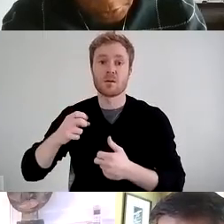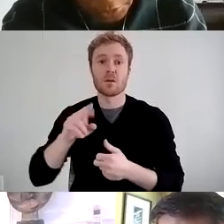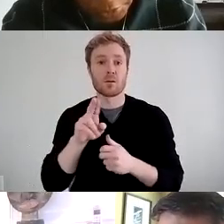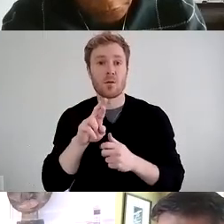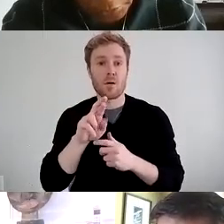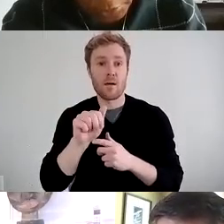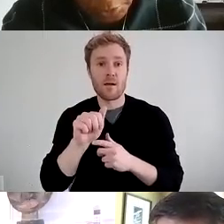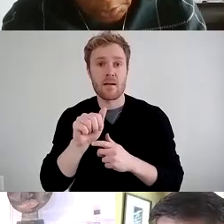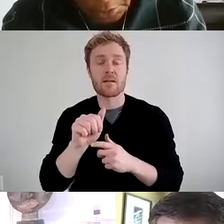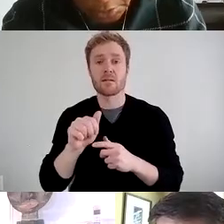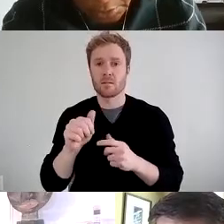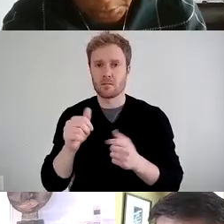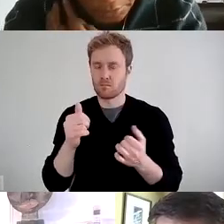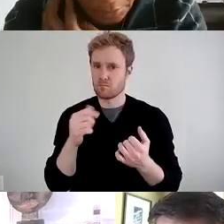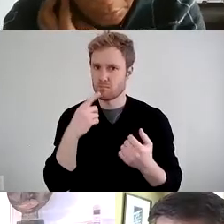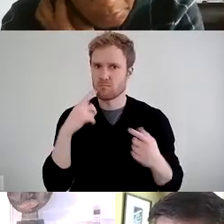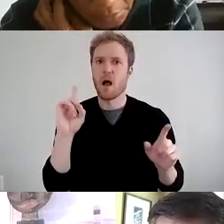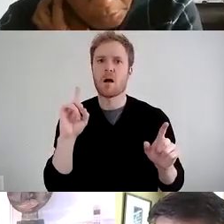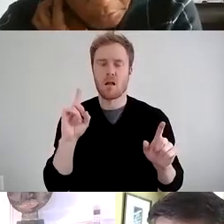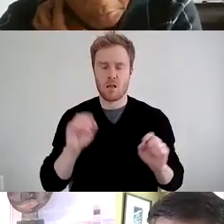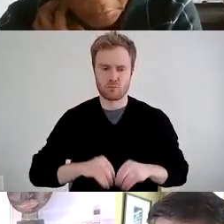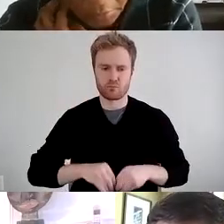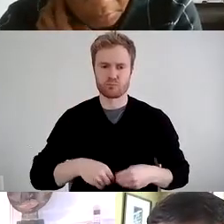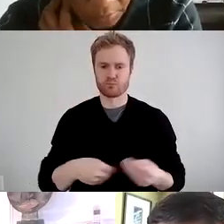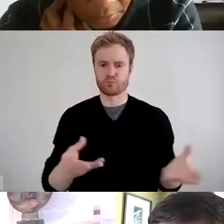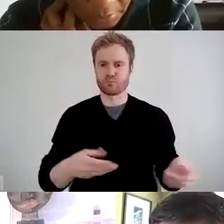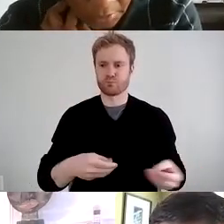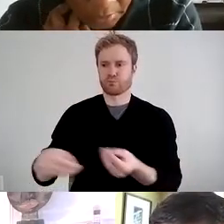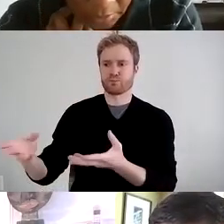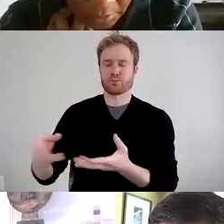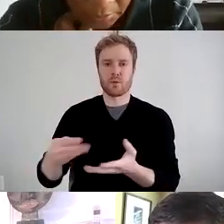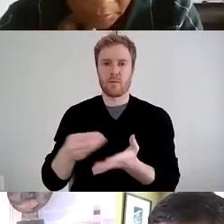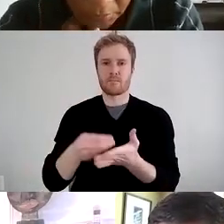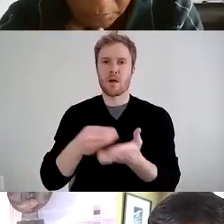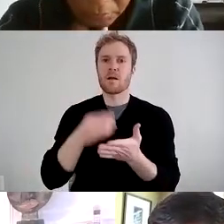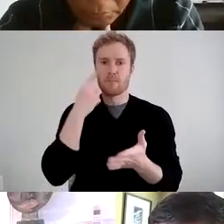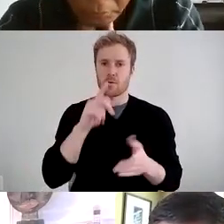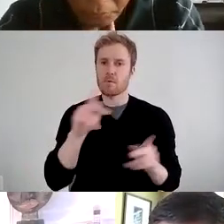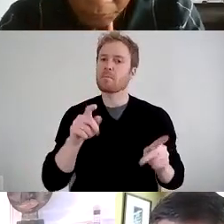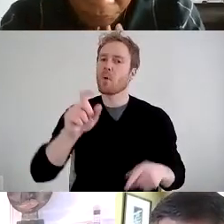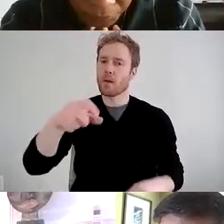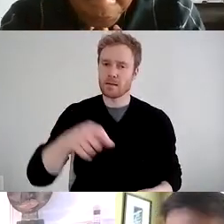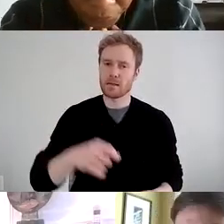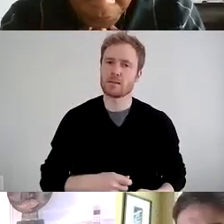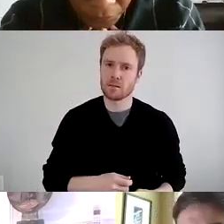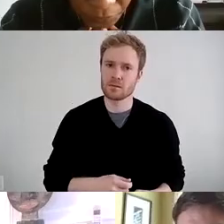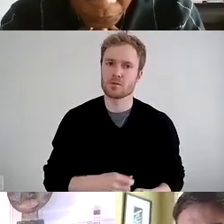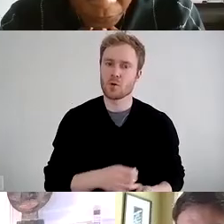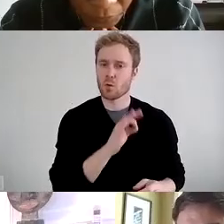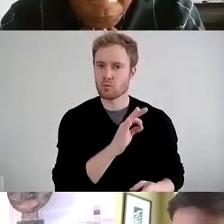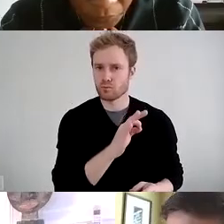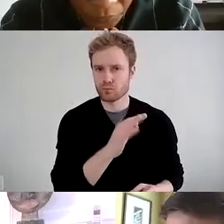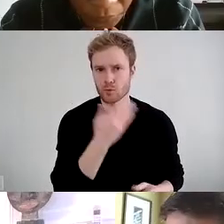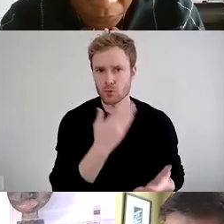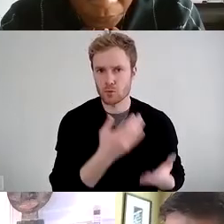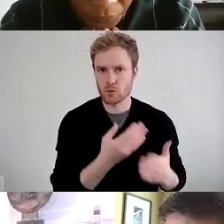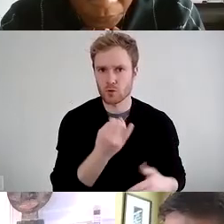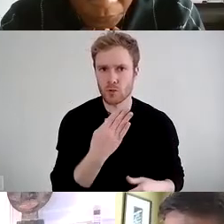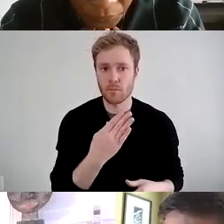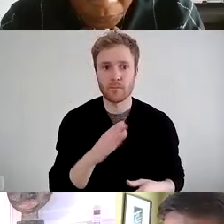at Harrisburg, lack of moving federal assistance to actually get to people who needed